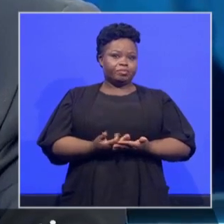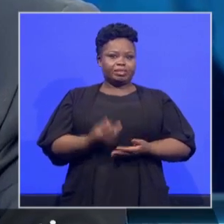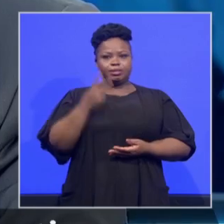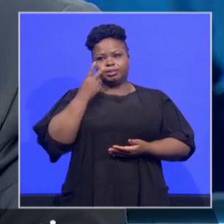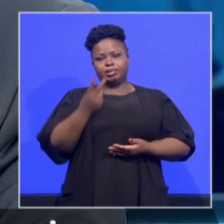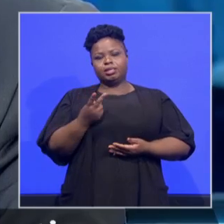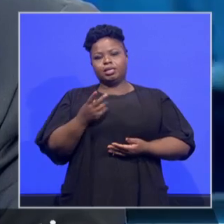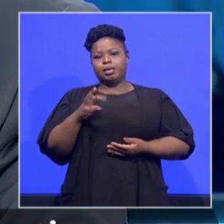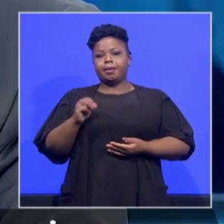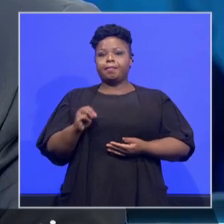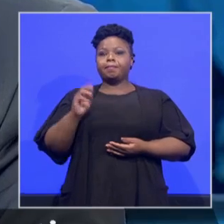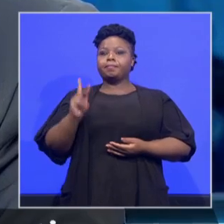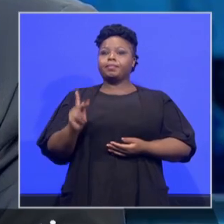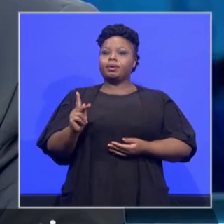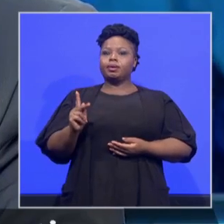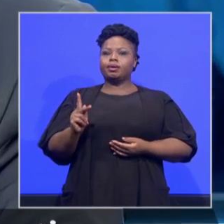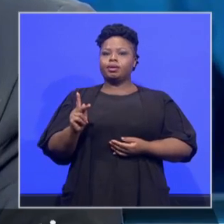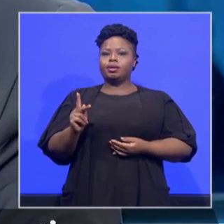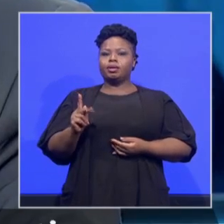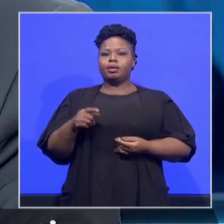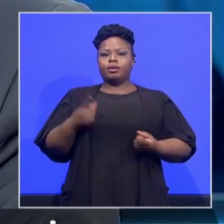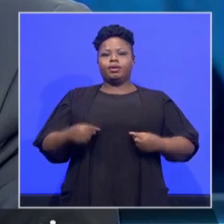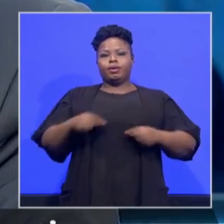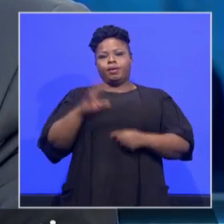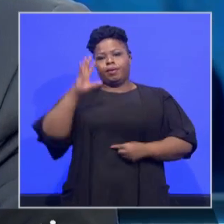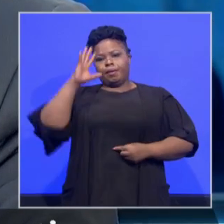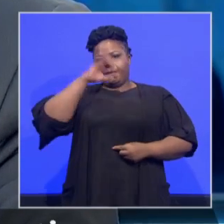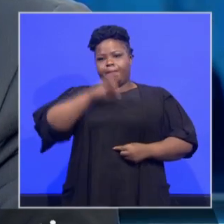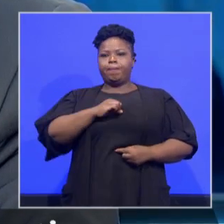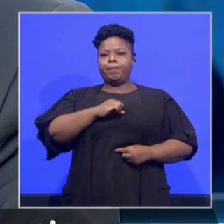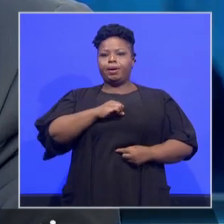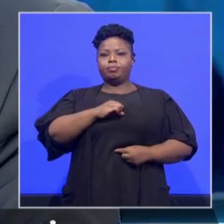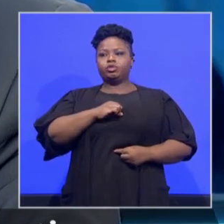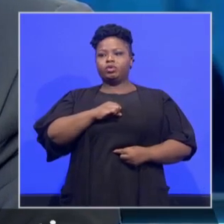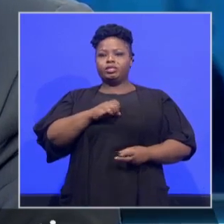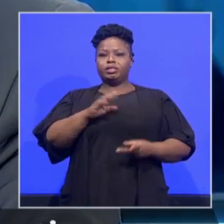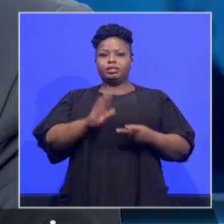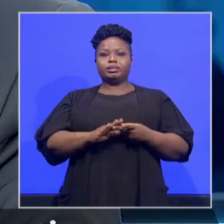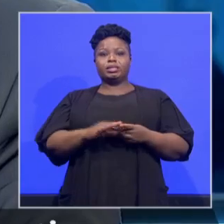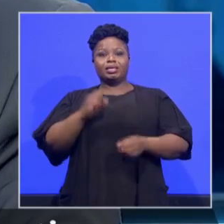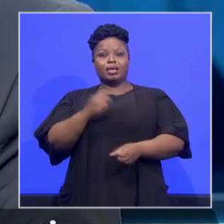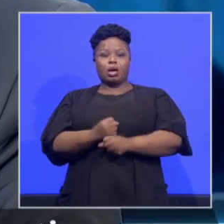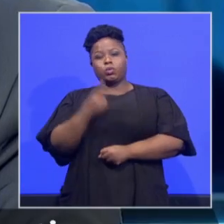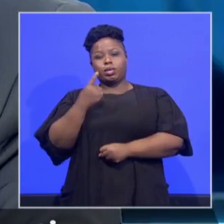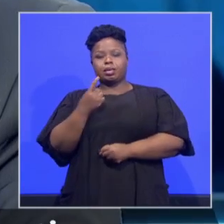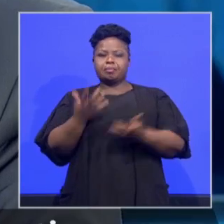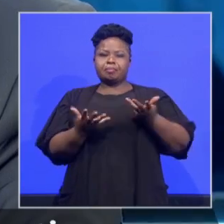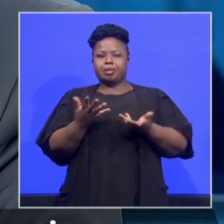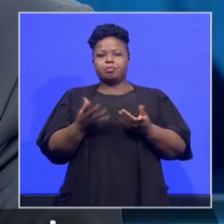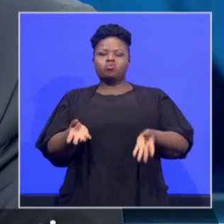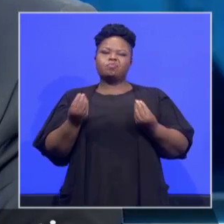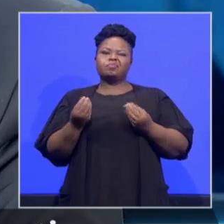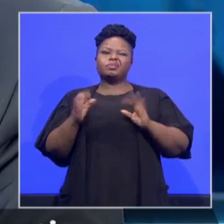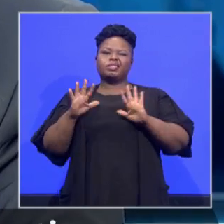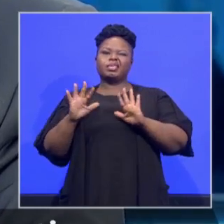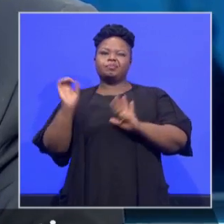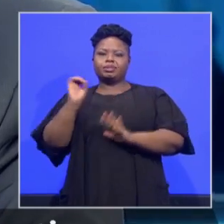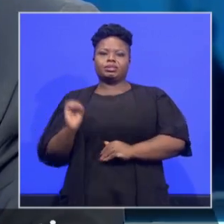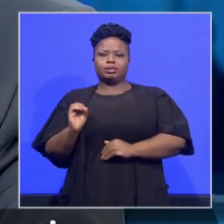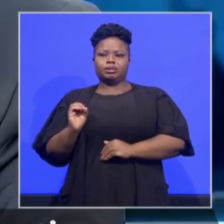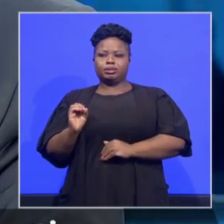having what we are predicting for Gauteng is that they would get about 10% of the vote,